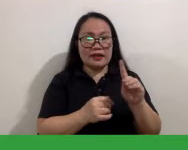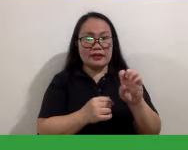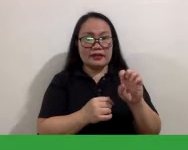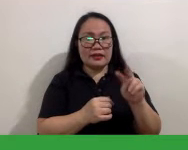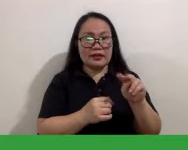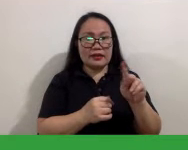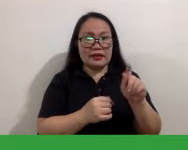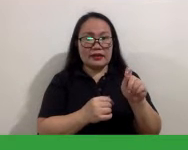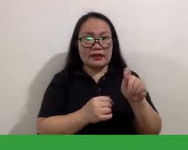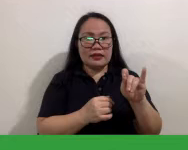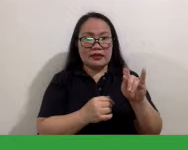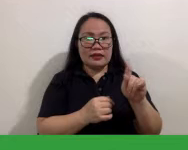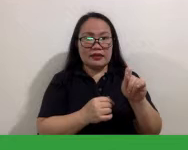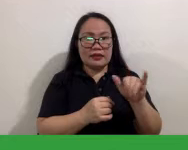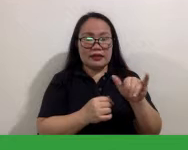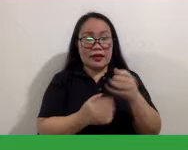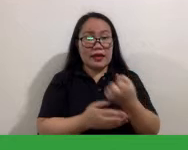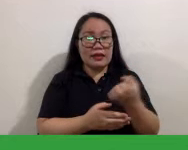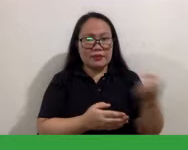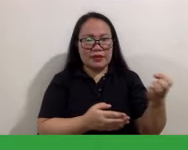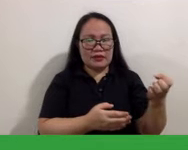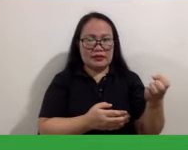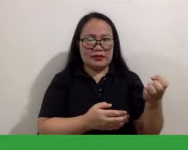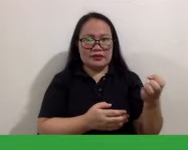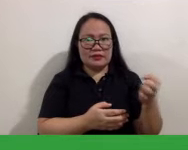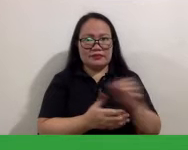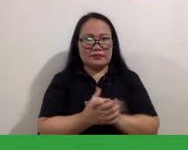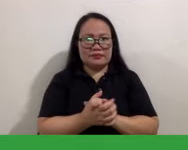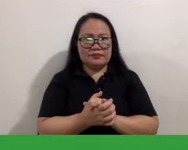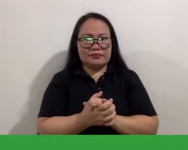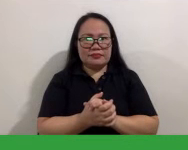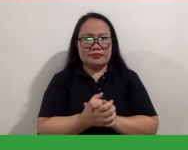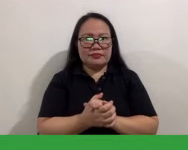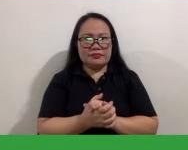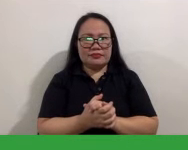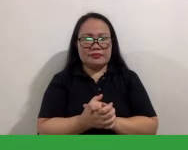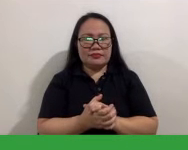element in additive identity property.